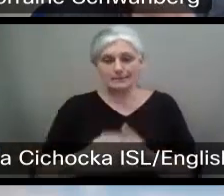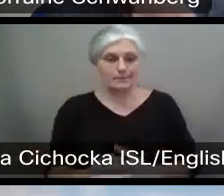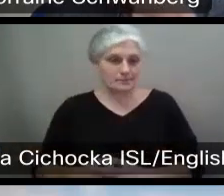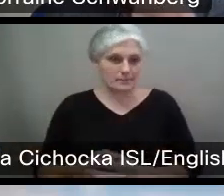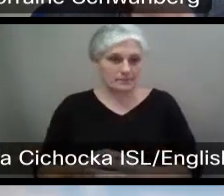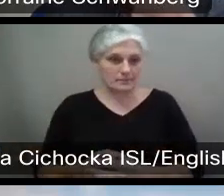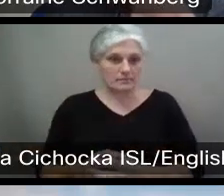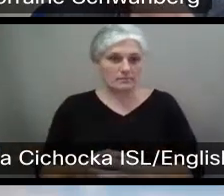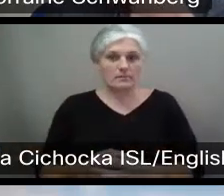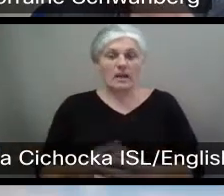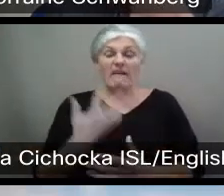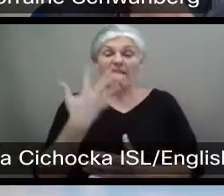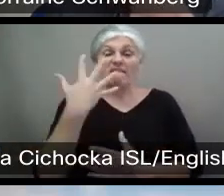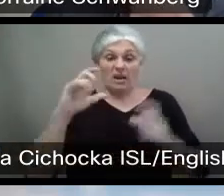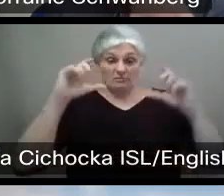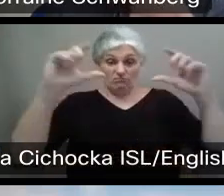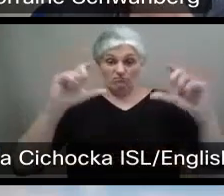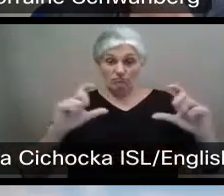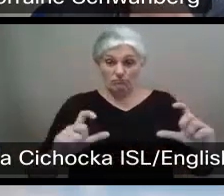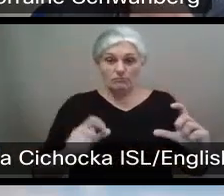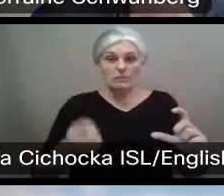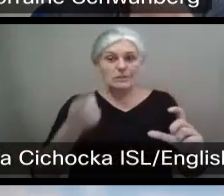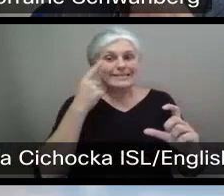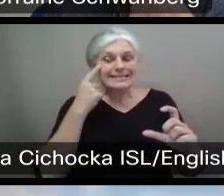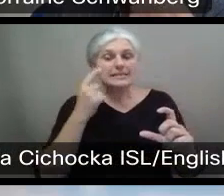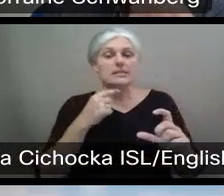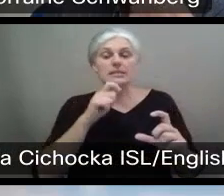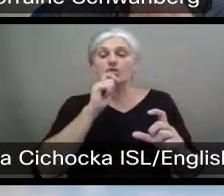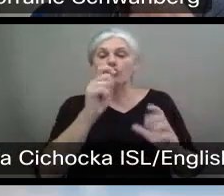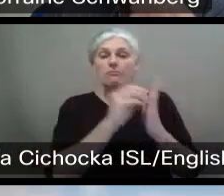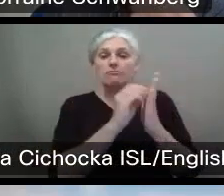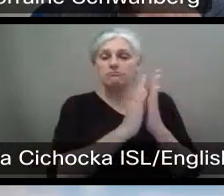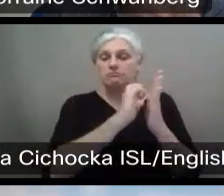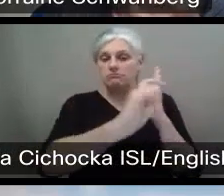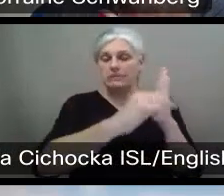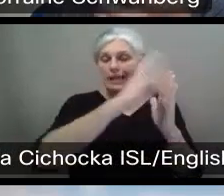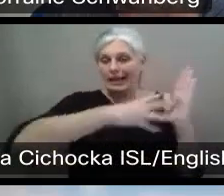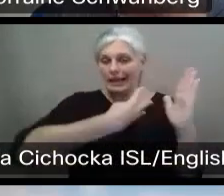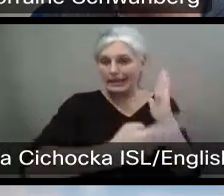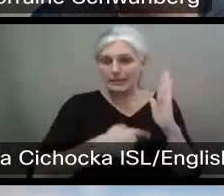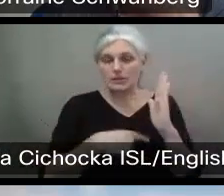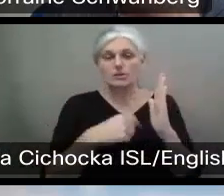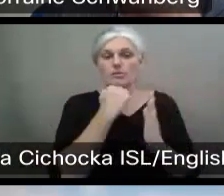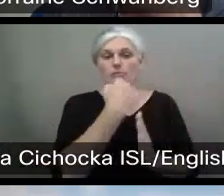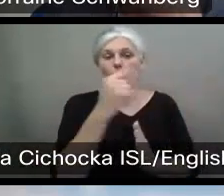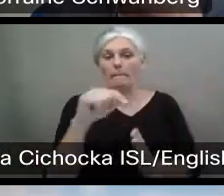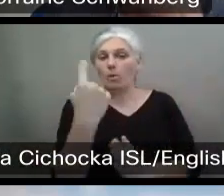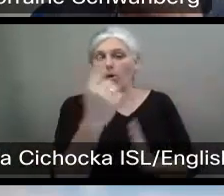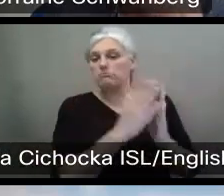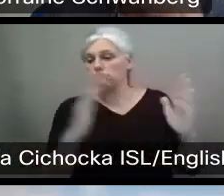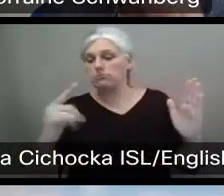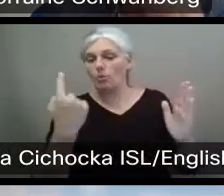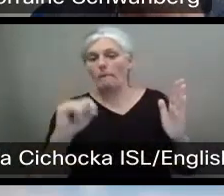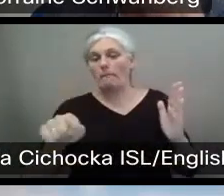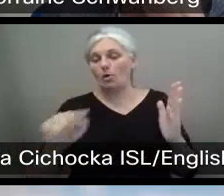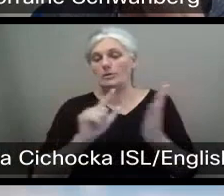So there are 5, and you see in the notifiable incidents list in the schedule, they are numbered 1.1 up to 1.12, and then